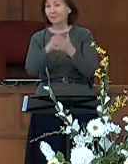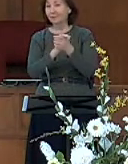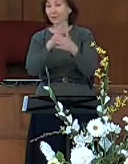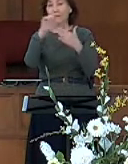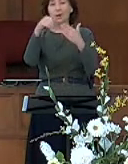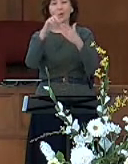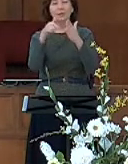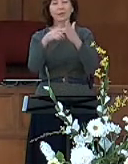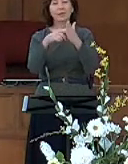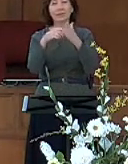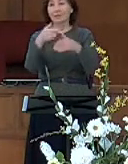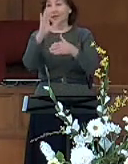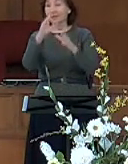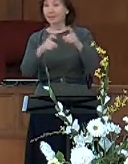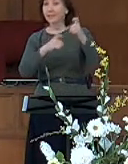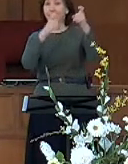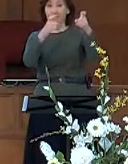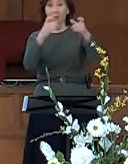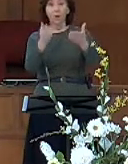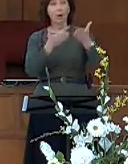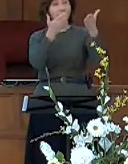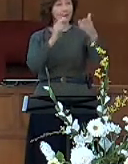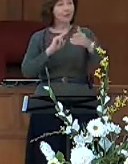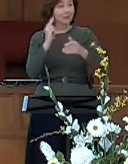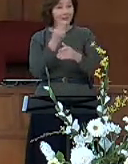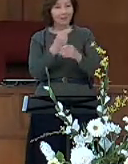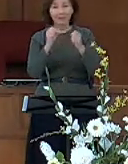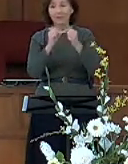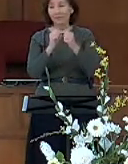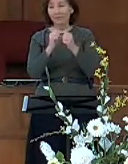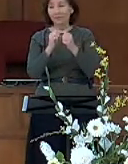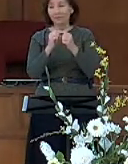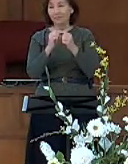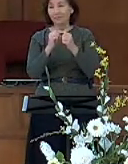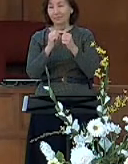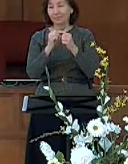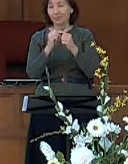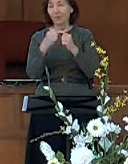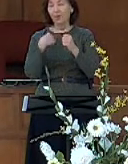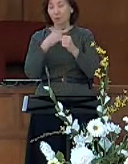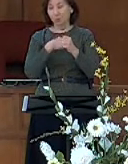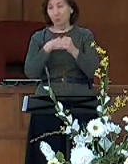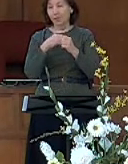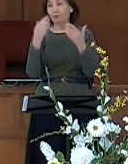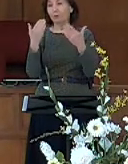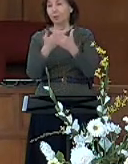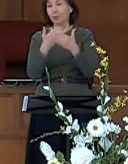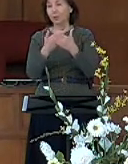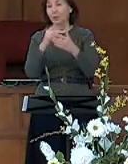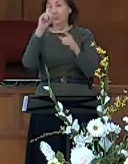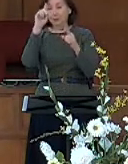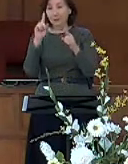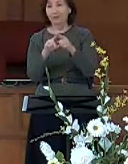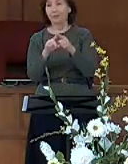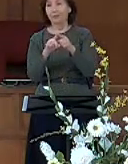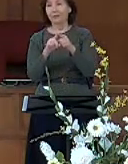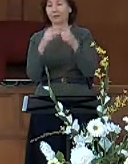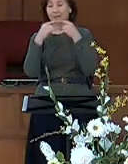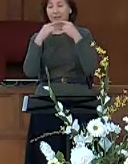this is God's gift, offered to us without price. We renew the covenant declared at our